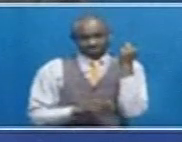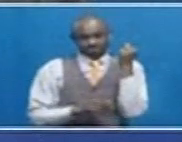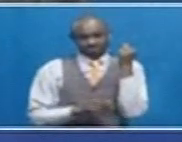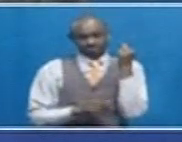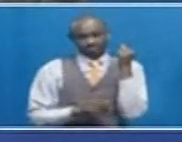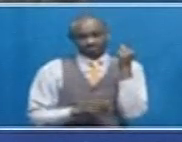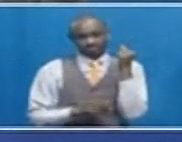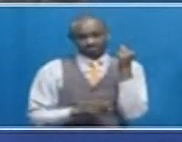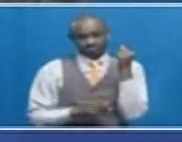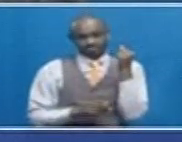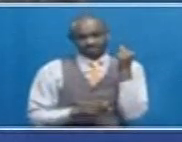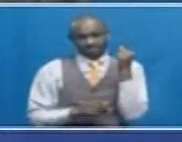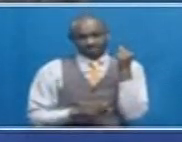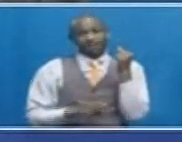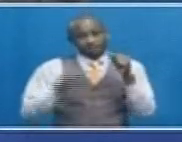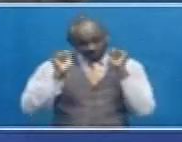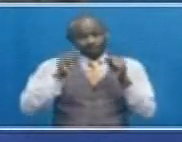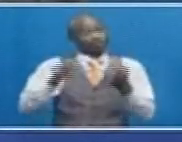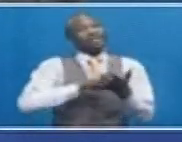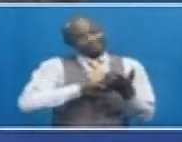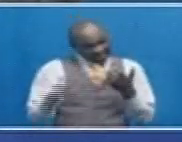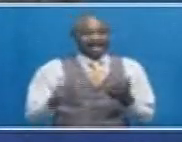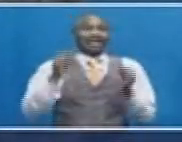actually fail the agreement.